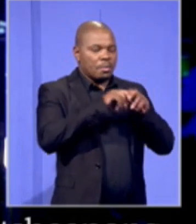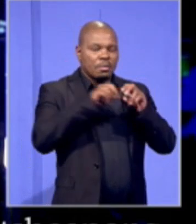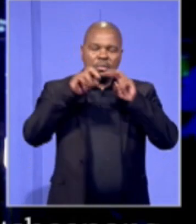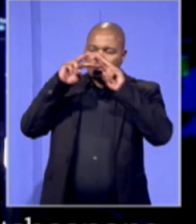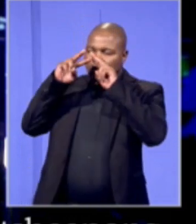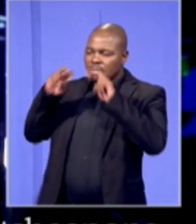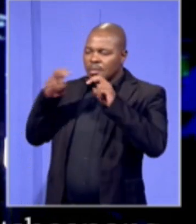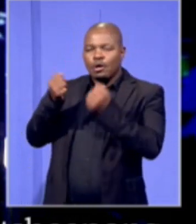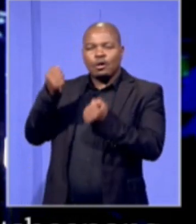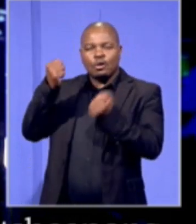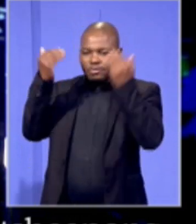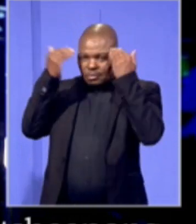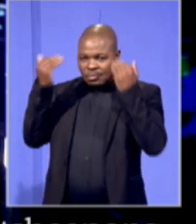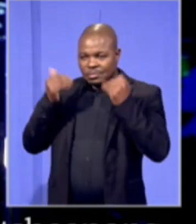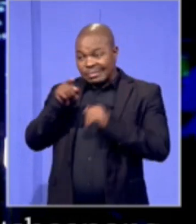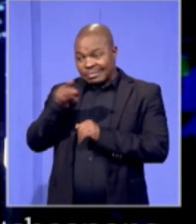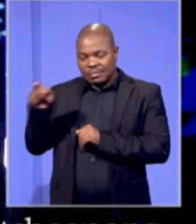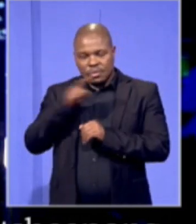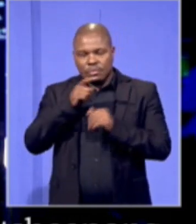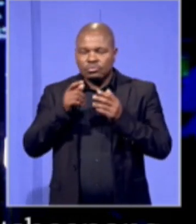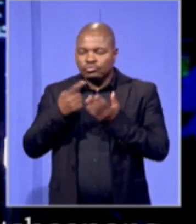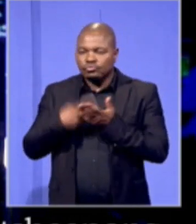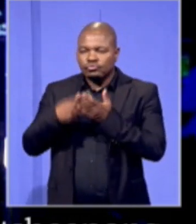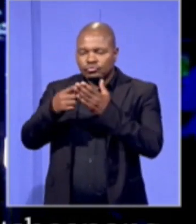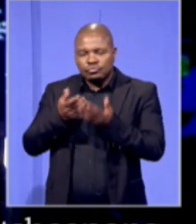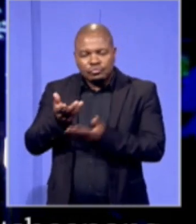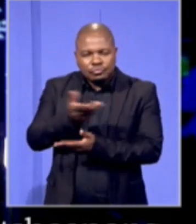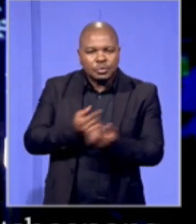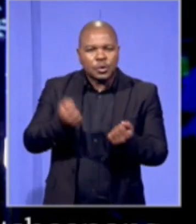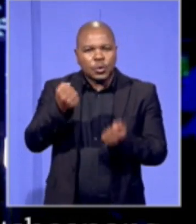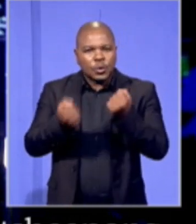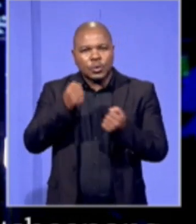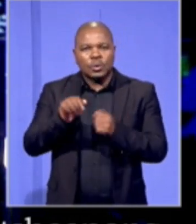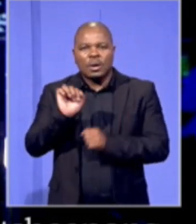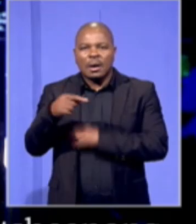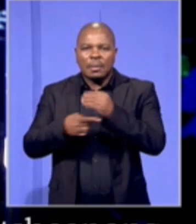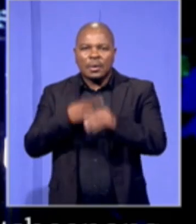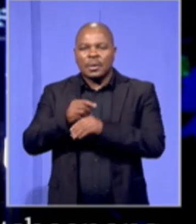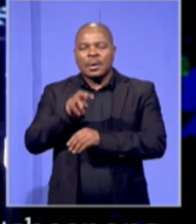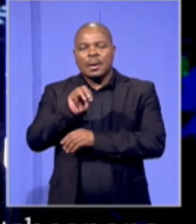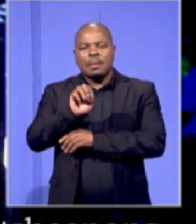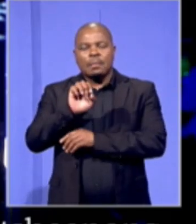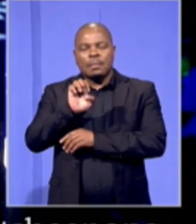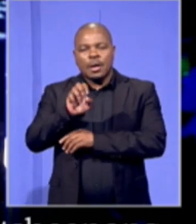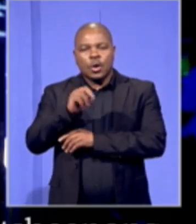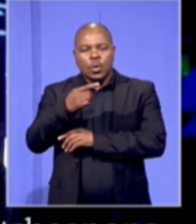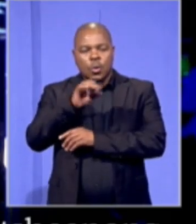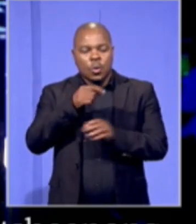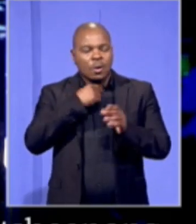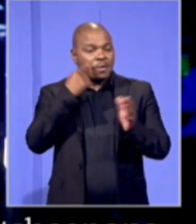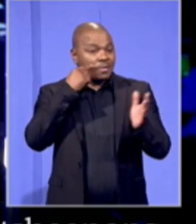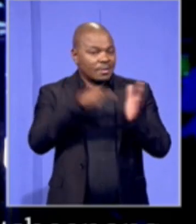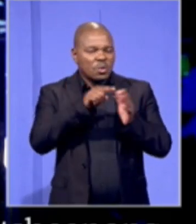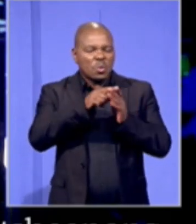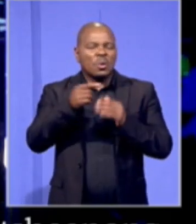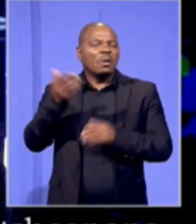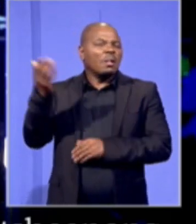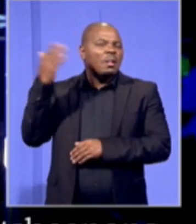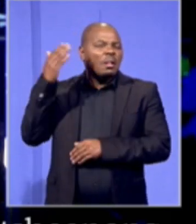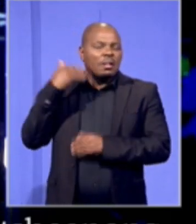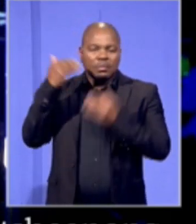mamela bopaki ba mongodi wa bahlodi Andiswa Mengo. Hloho ya bahlodi e senyebile mejafatsi e leng Bernard Ngwepe o qadile dibeke tse pedi